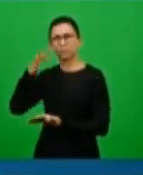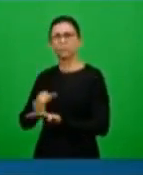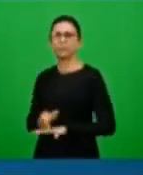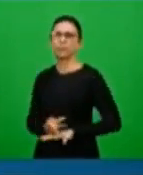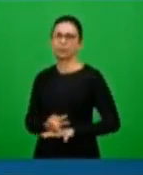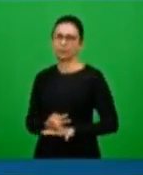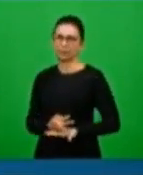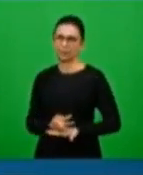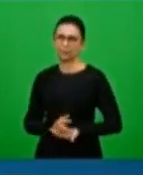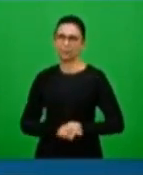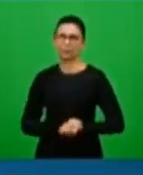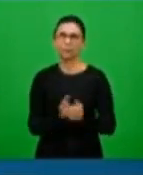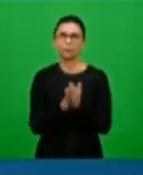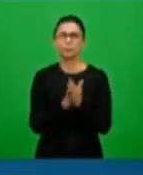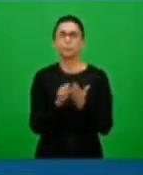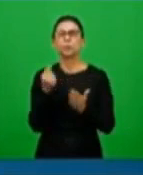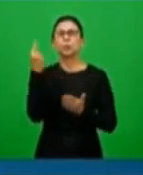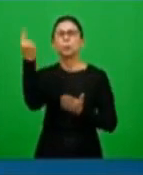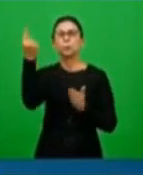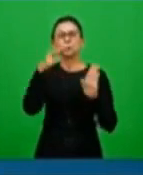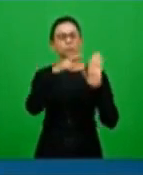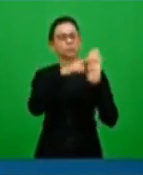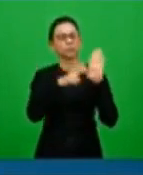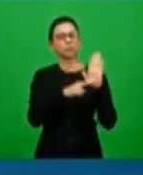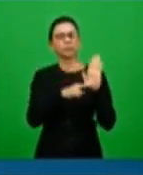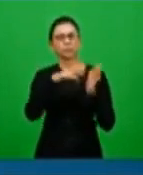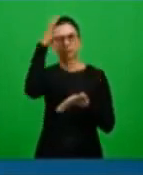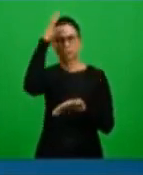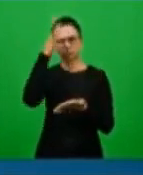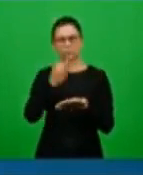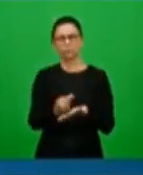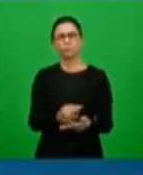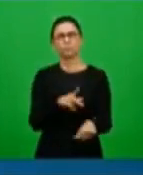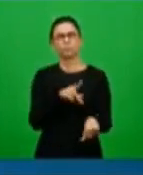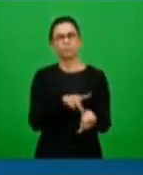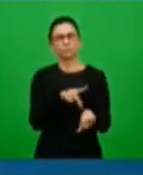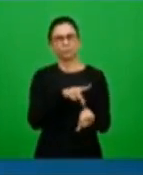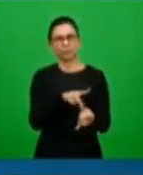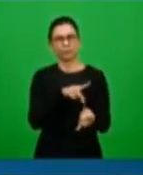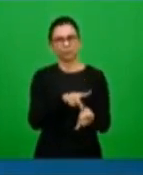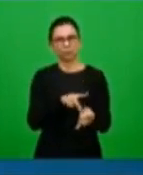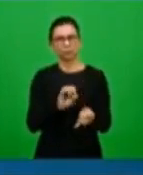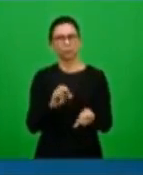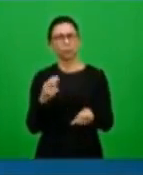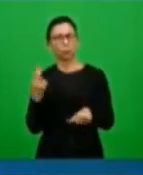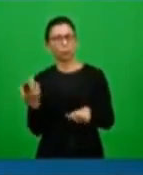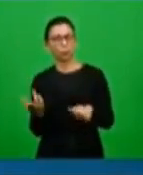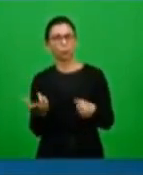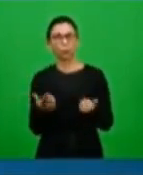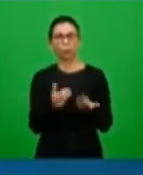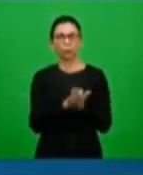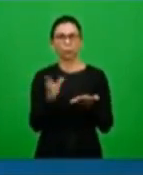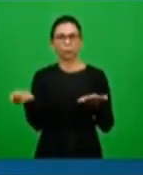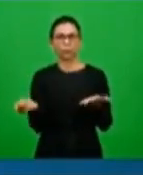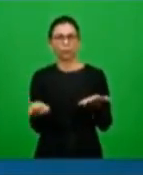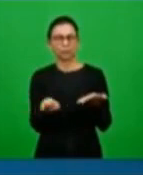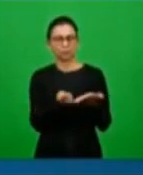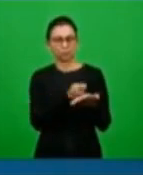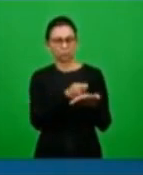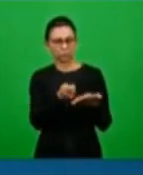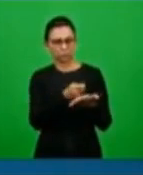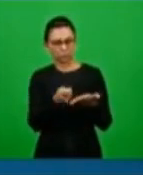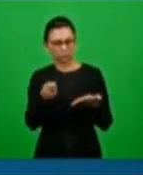And the Bible as the only rule of faith and practice, or in other words, the scriptures would